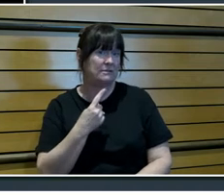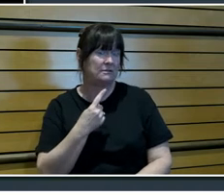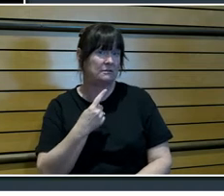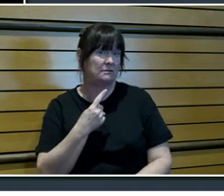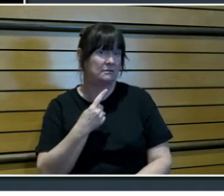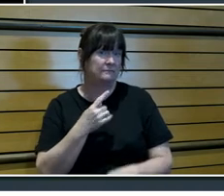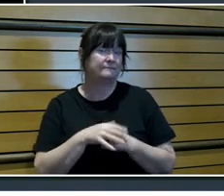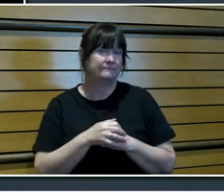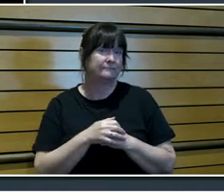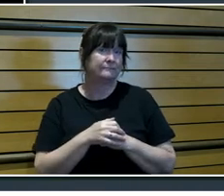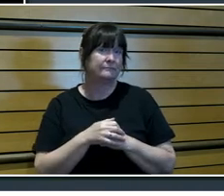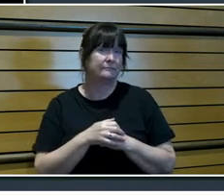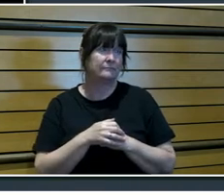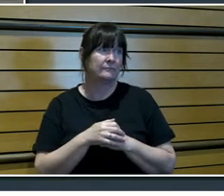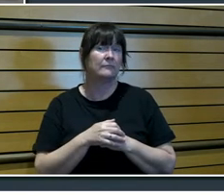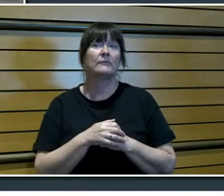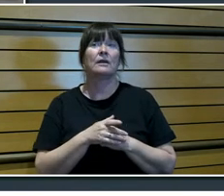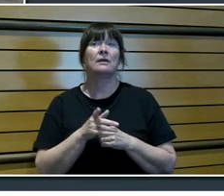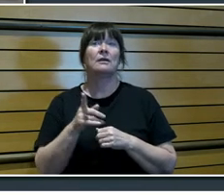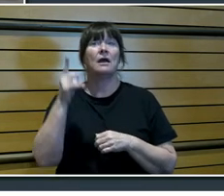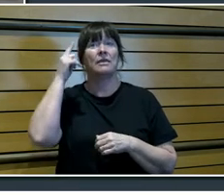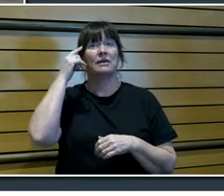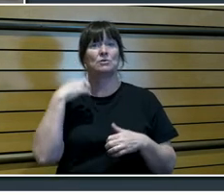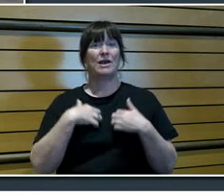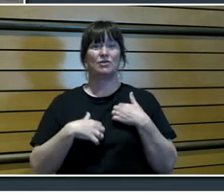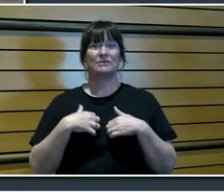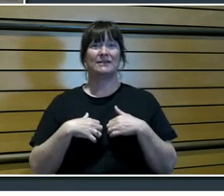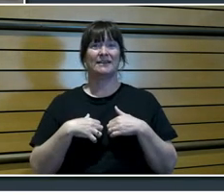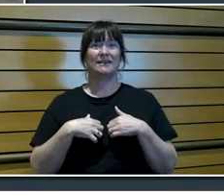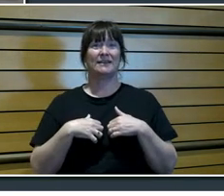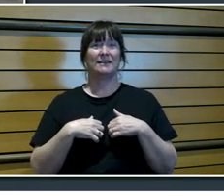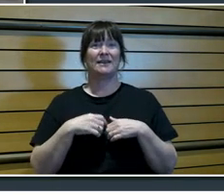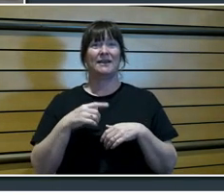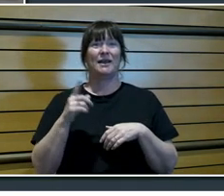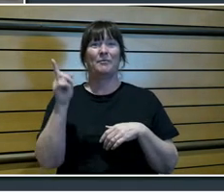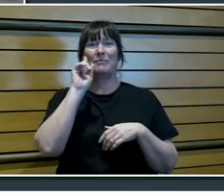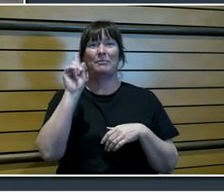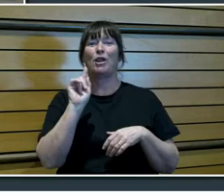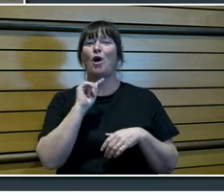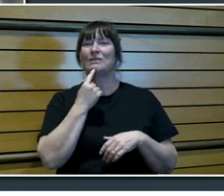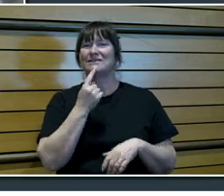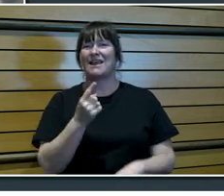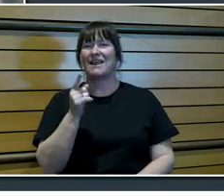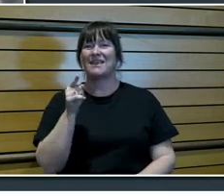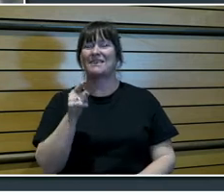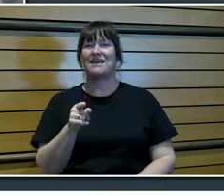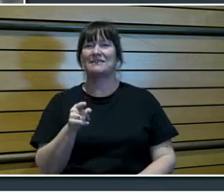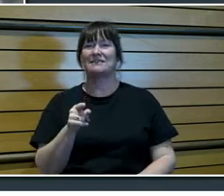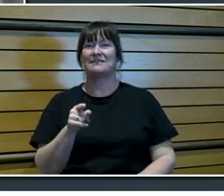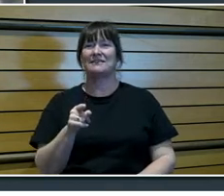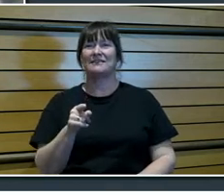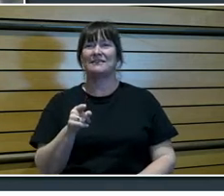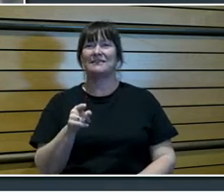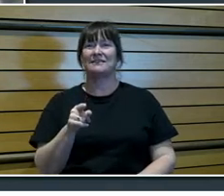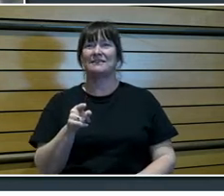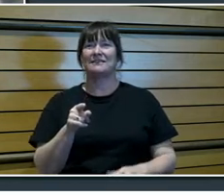are made. I think it's very interesting that those comments only started to rise once the settler community actually had